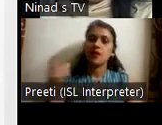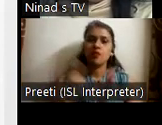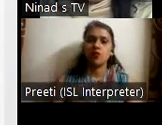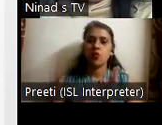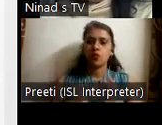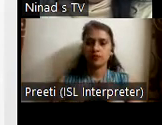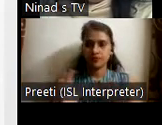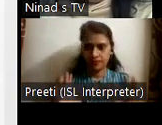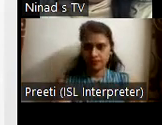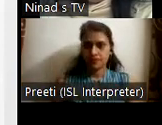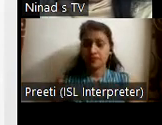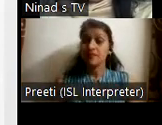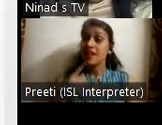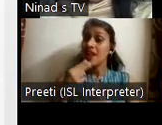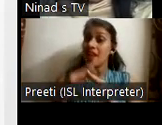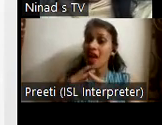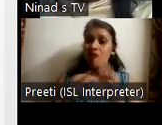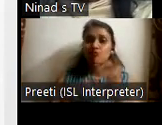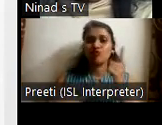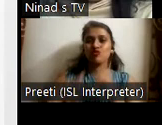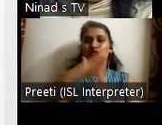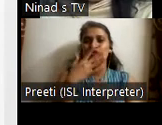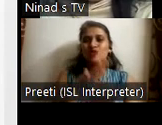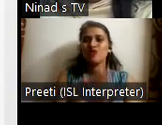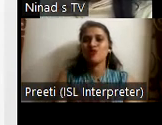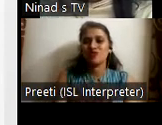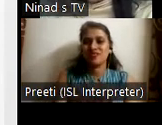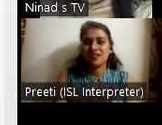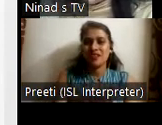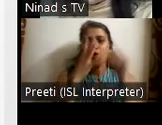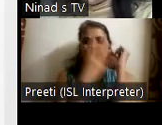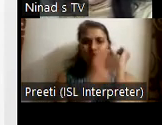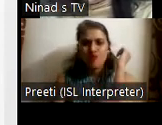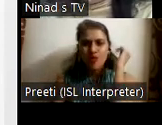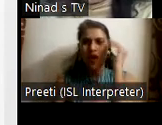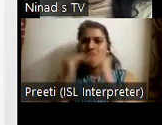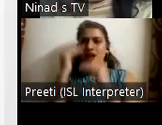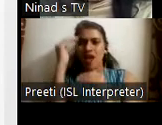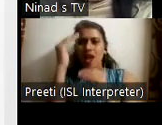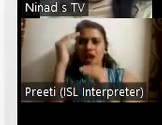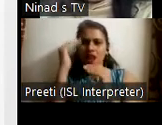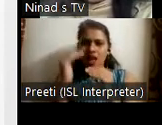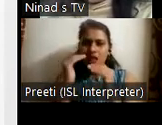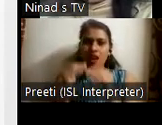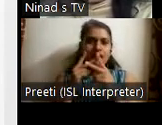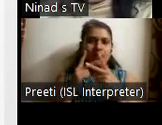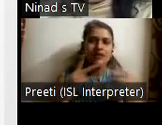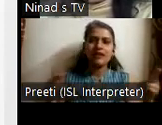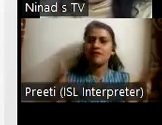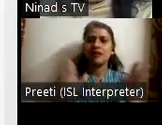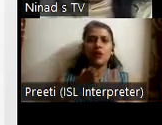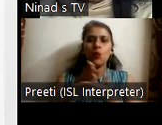is what is a social inclusion, that you have included in your mindset everyone as a